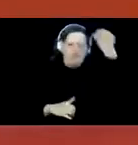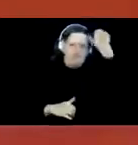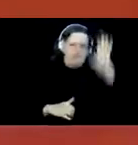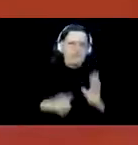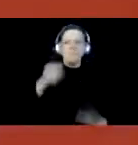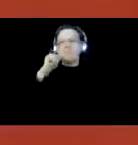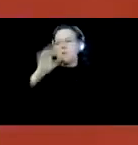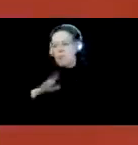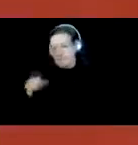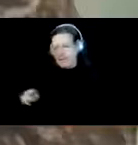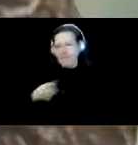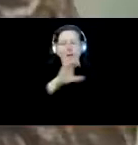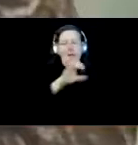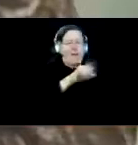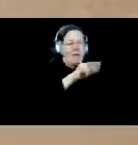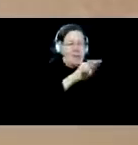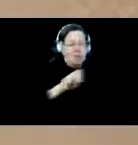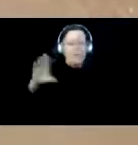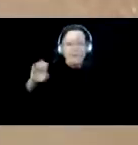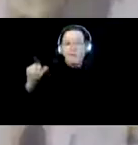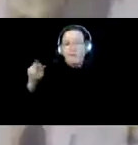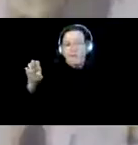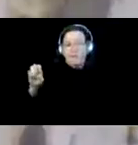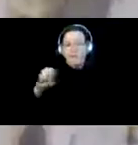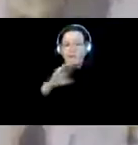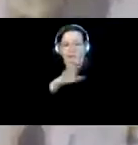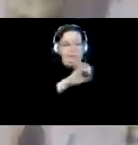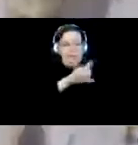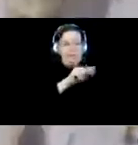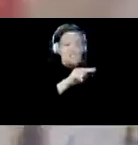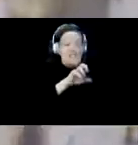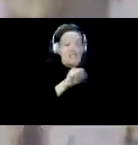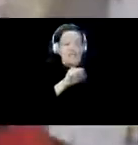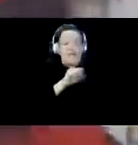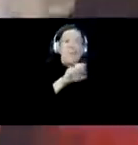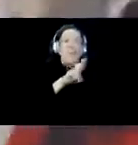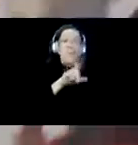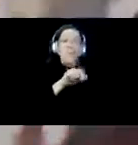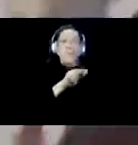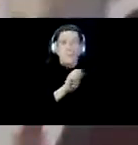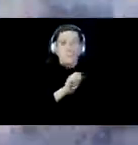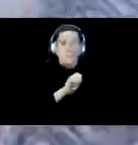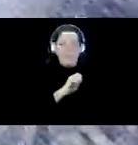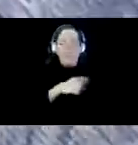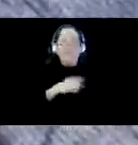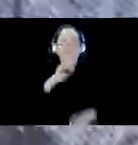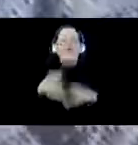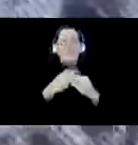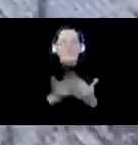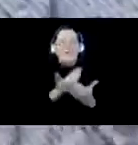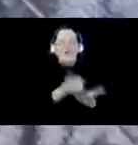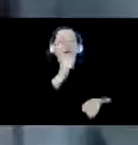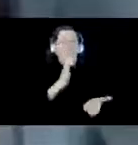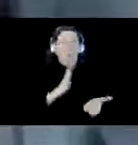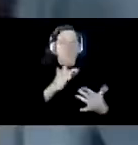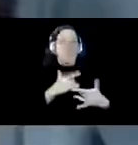Cézanne. Cézanne, Susan. I'm talking about the new woman, and a pattern which was